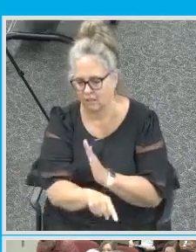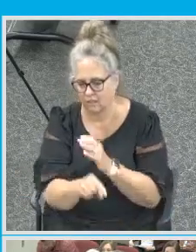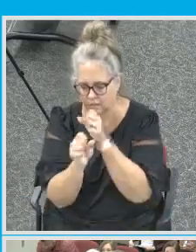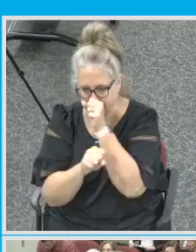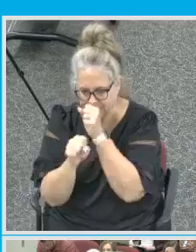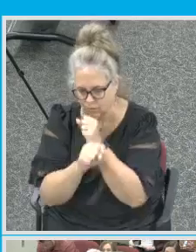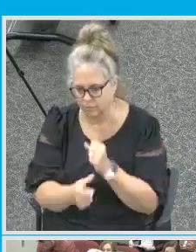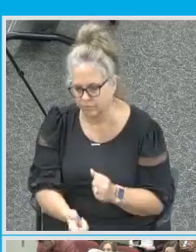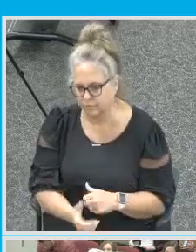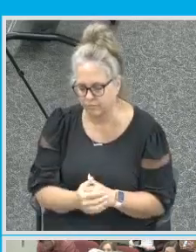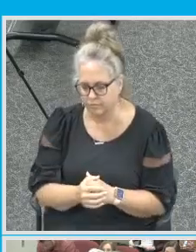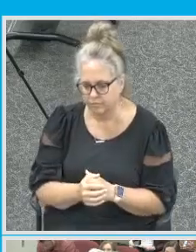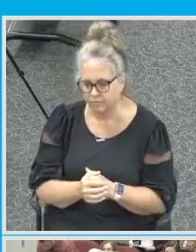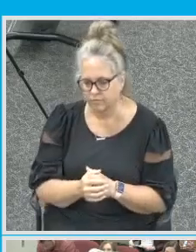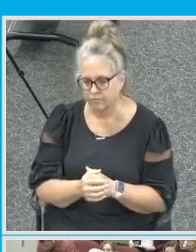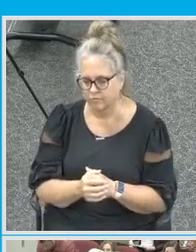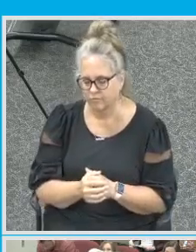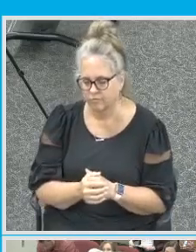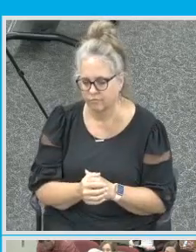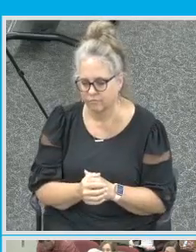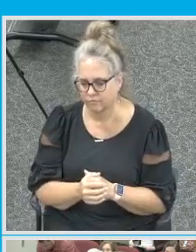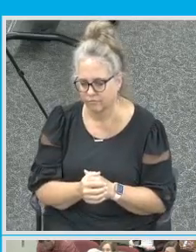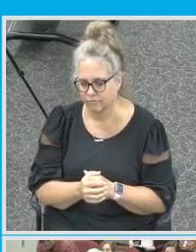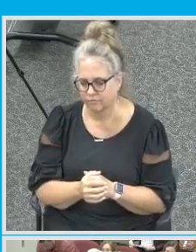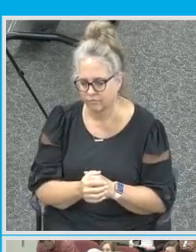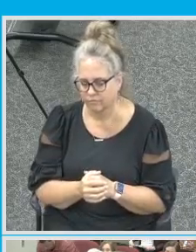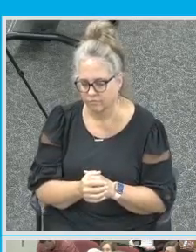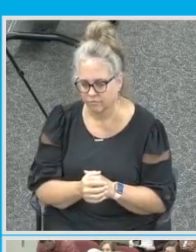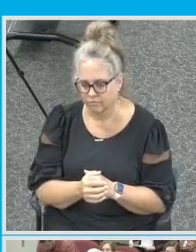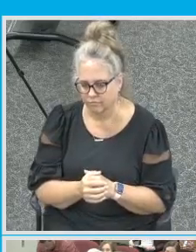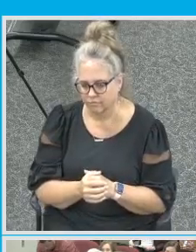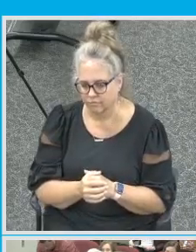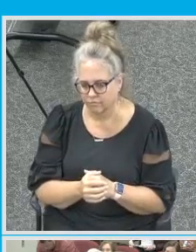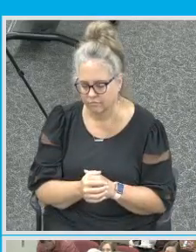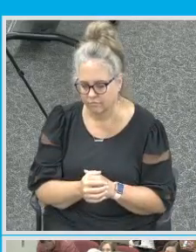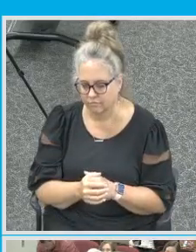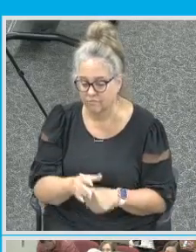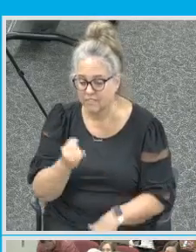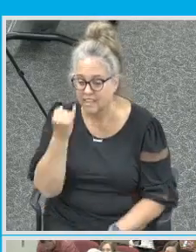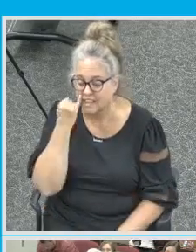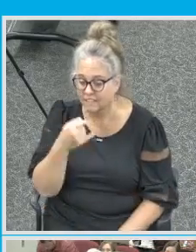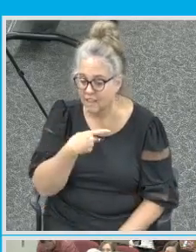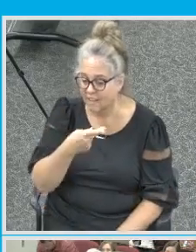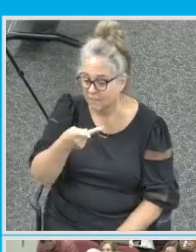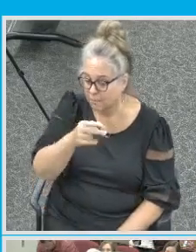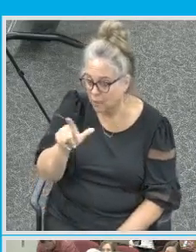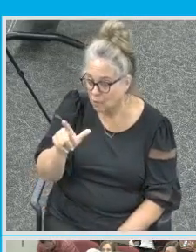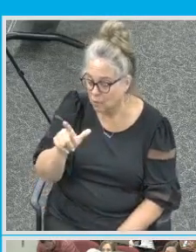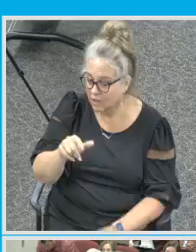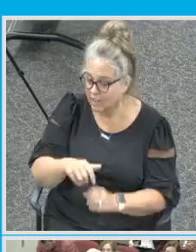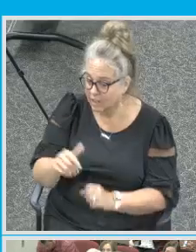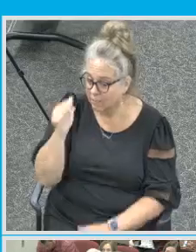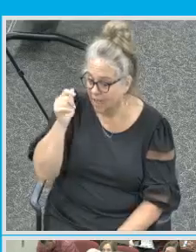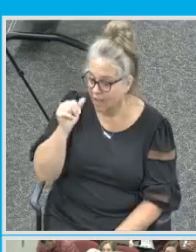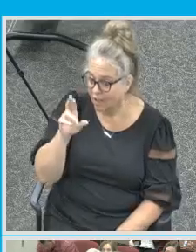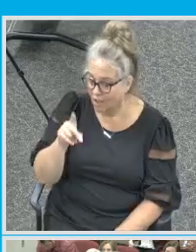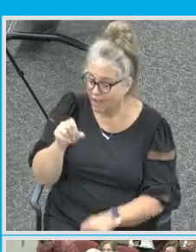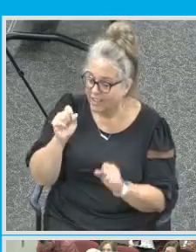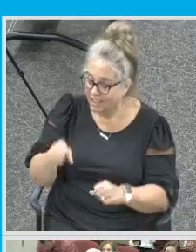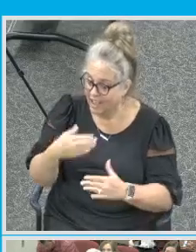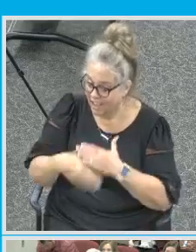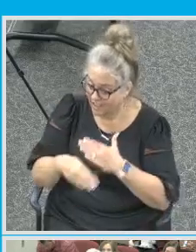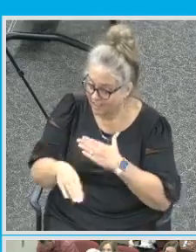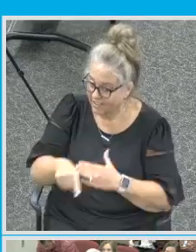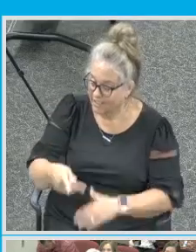able to treat it. And if you have a swimming pool in your backyard, a lot of times that's where people can breed mosquitoes. You take care of that